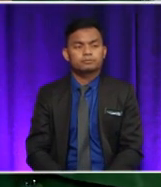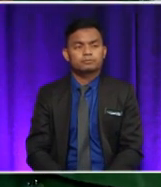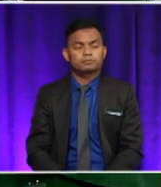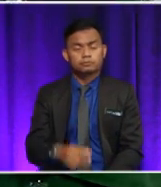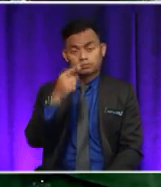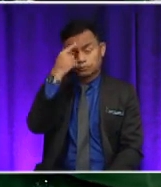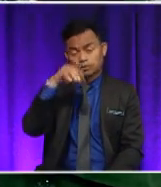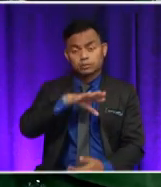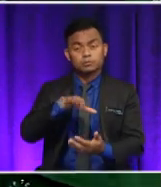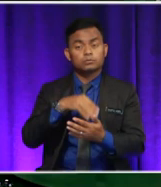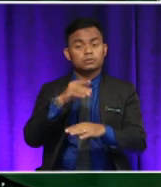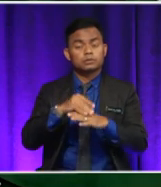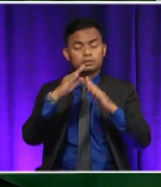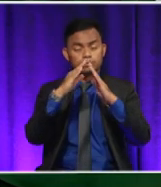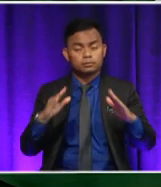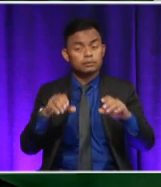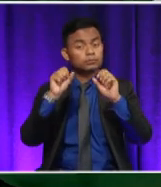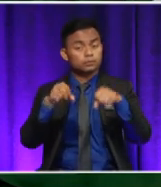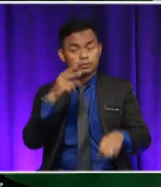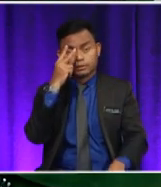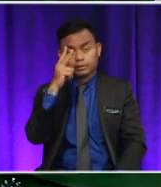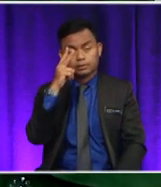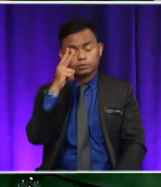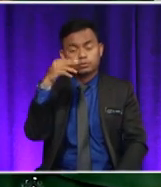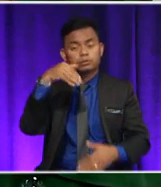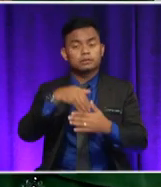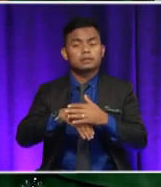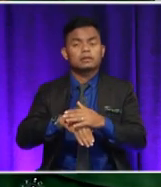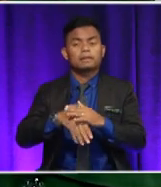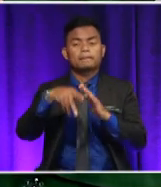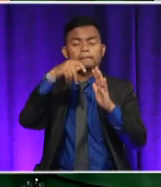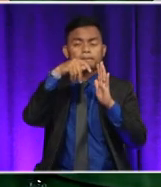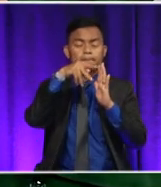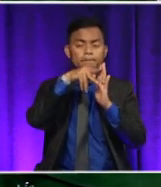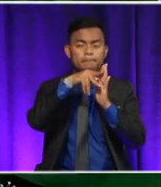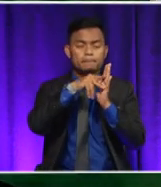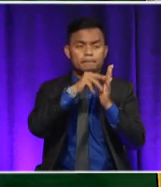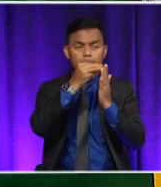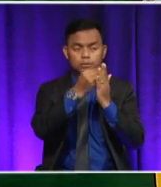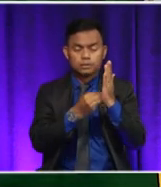home, you can find the article in page 68 of Full Blast Plus 4.